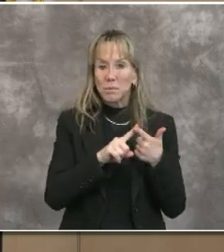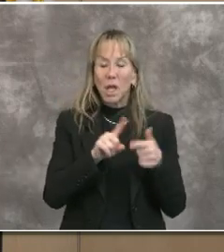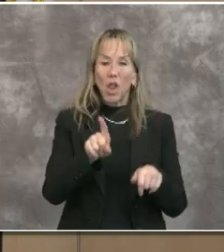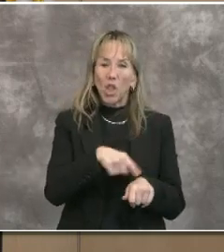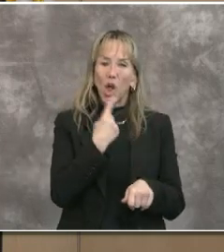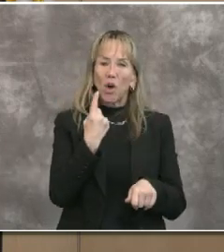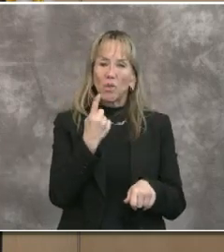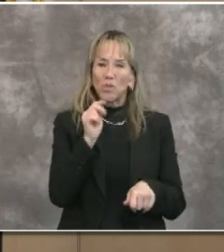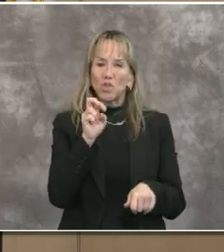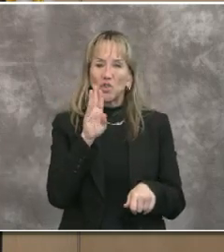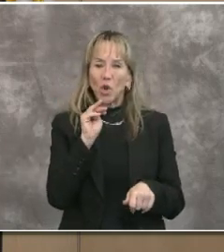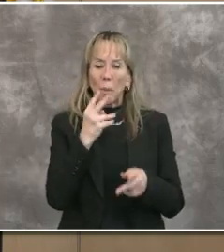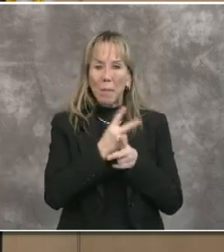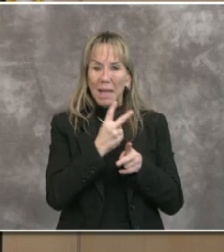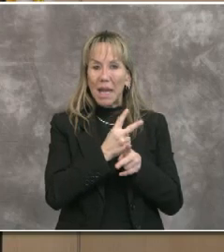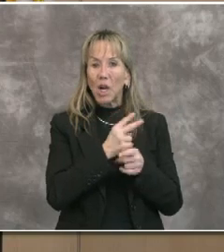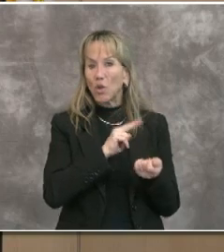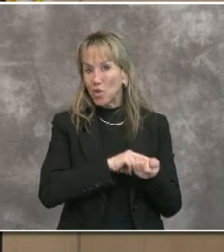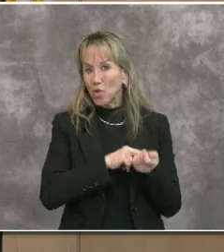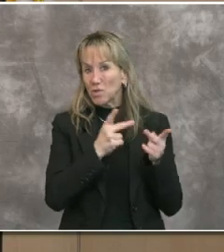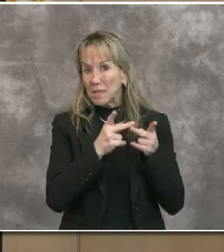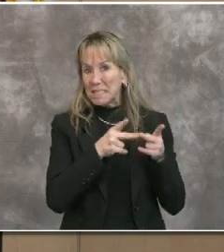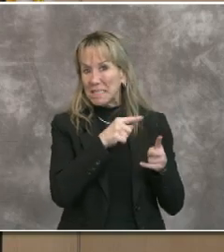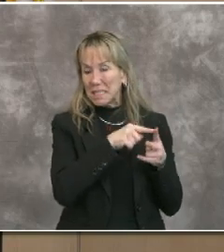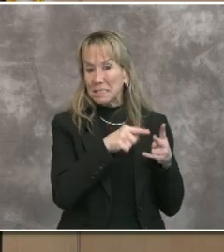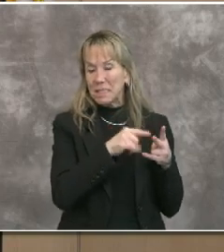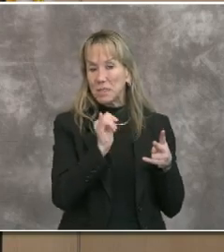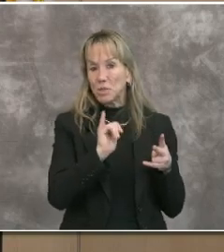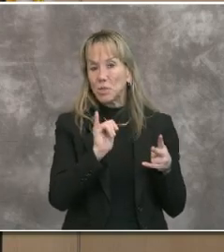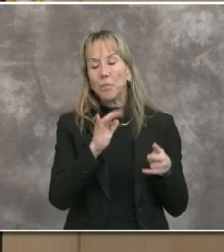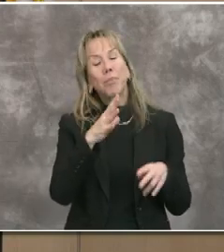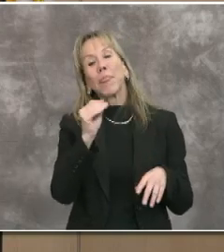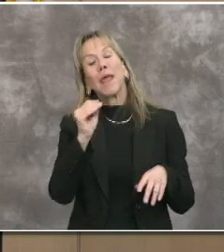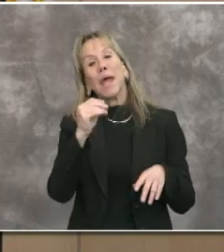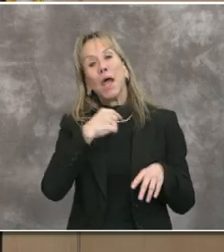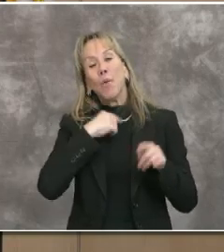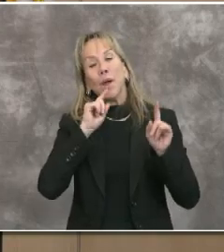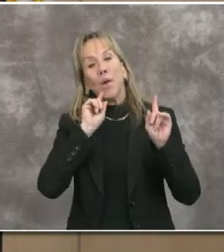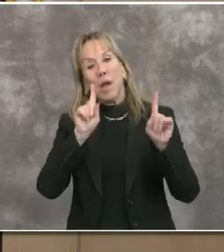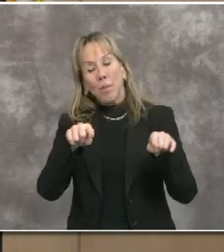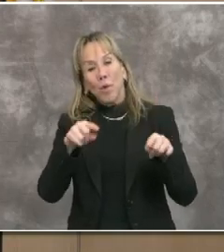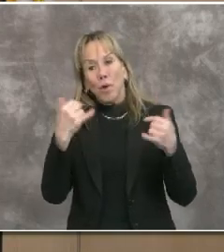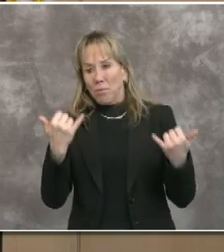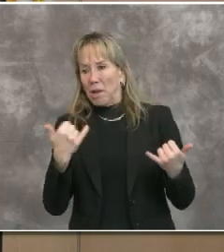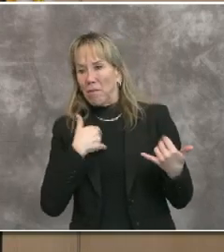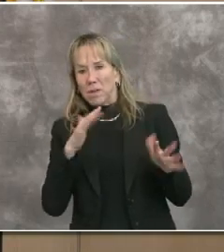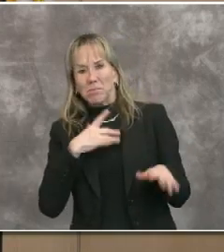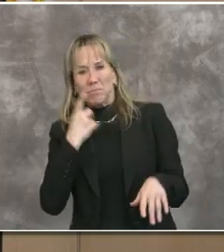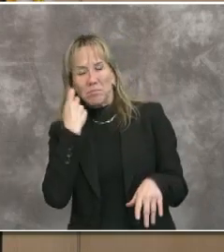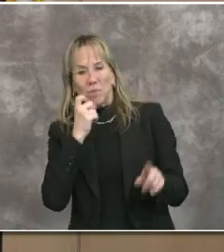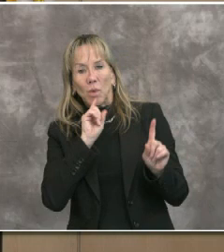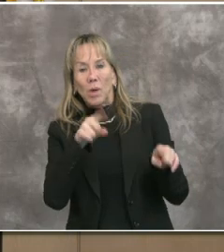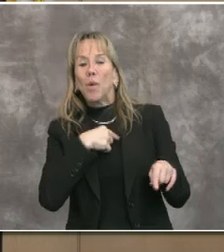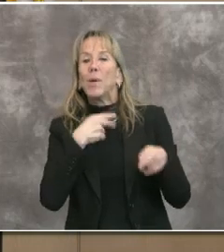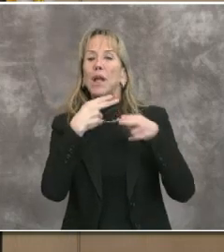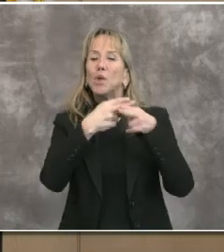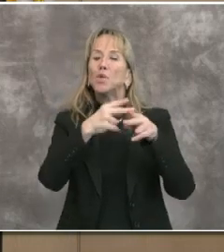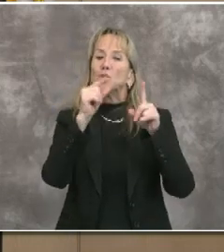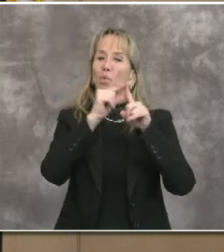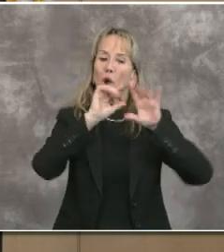long-term care nursing facilities. We report out, and as I reported today, we use the term